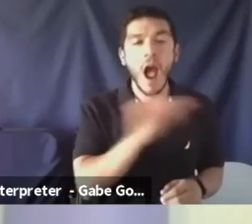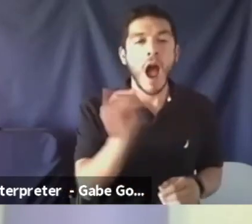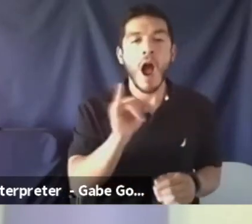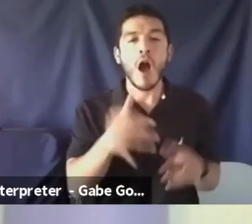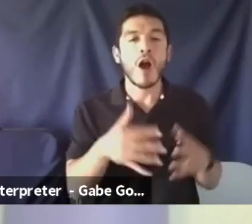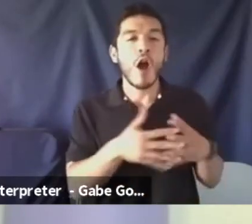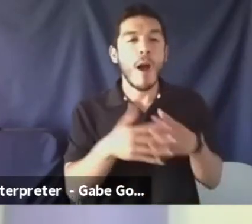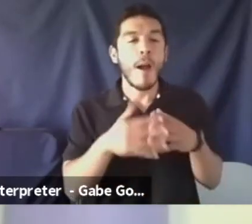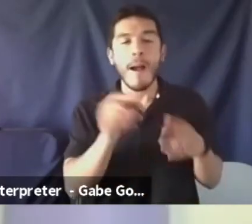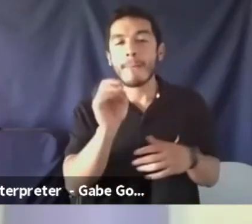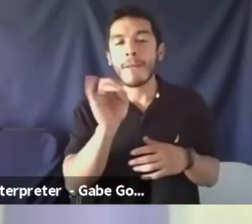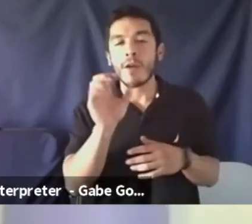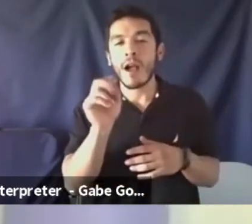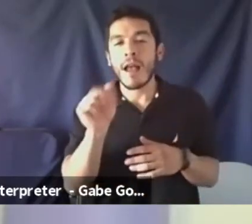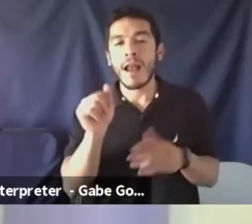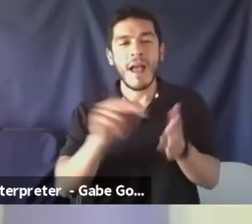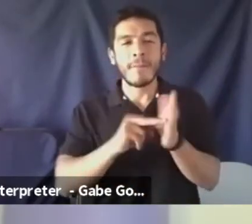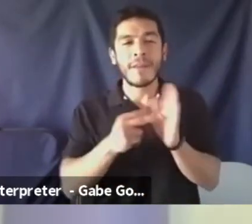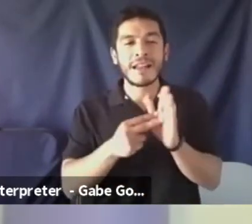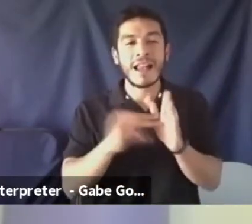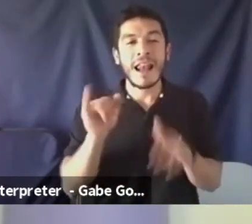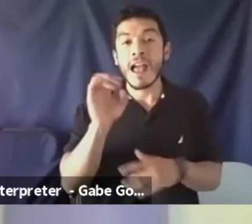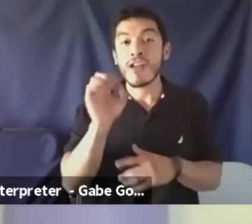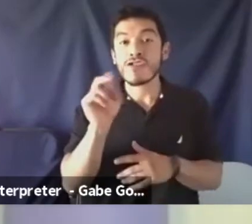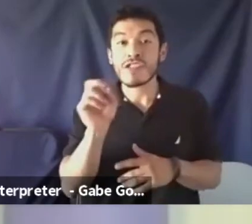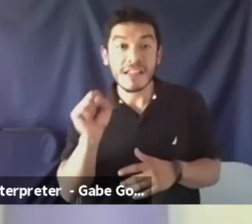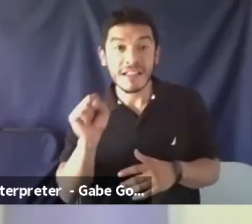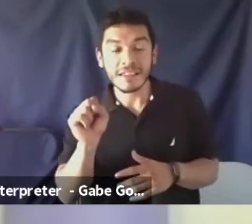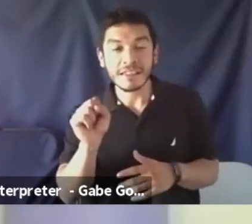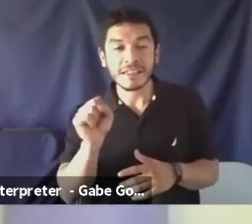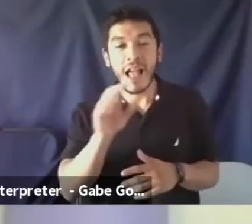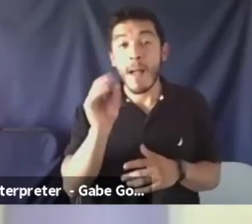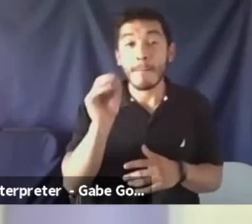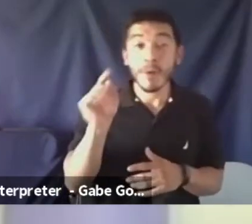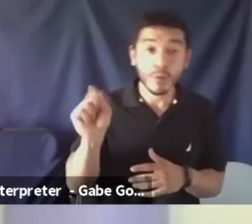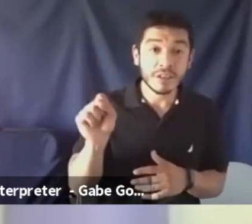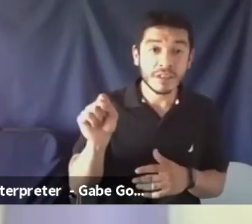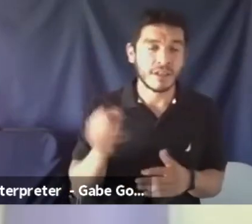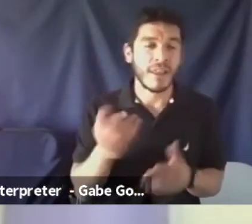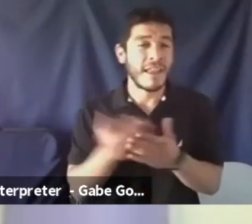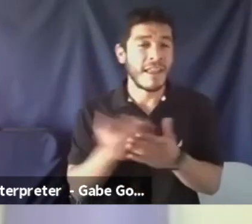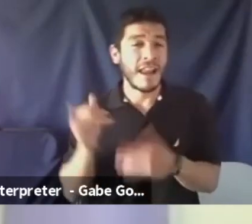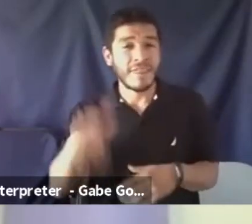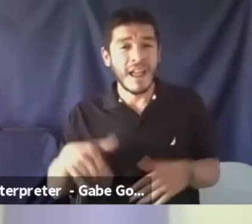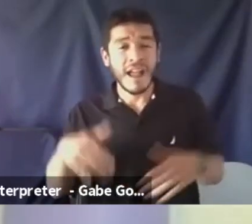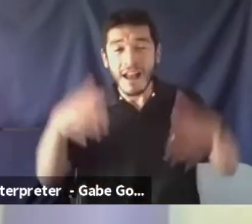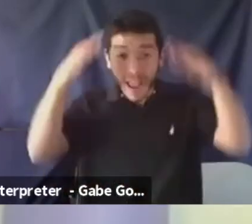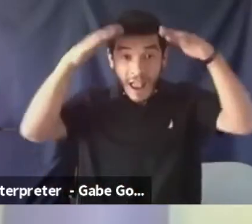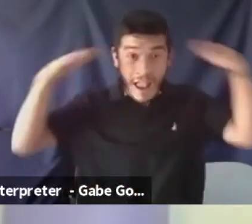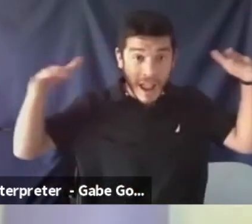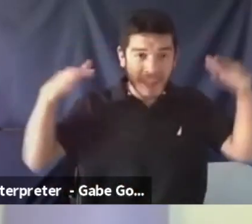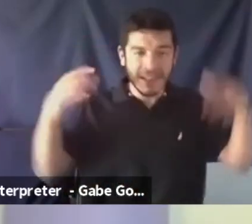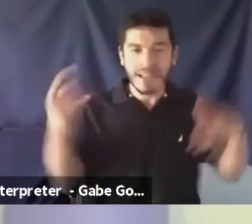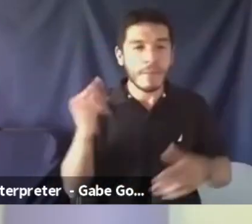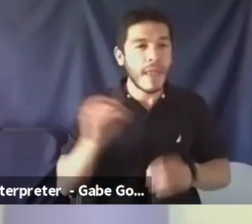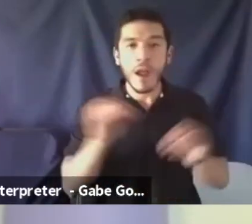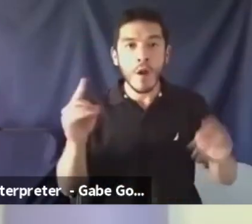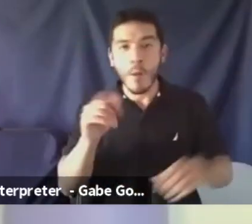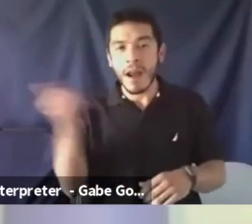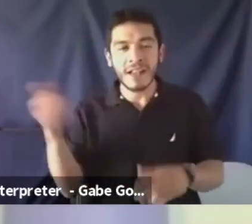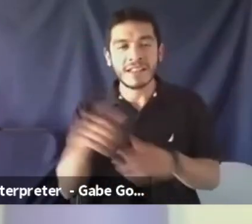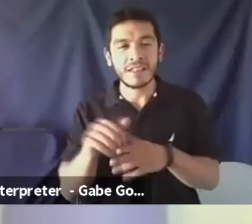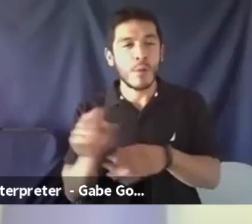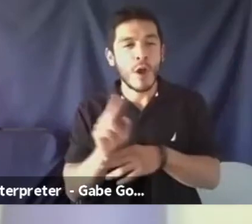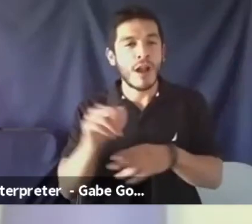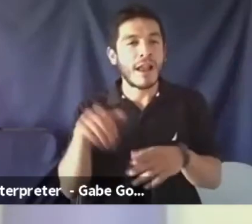Americana meaning like denim, cowboy boots, right? Like things like that, cowboy hats, elements that no one else is wearing in the film on top